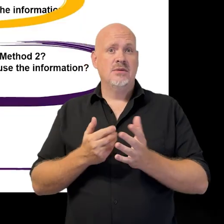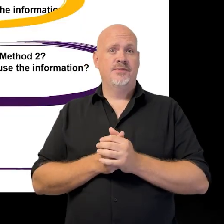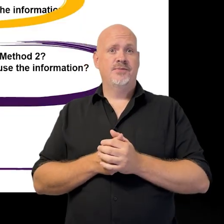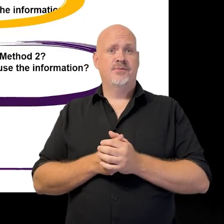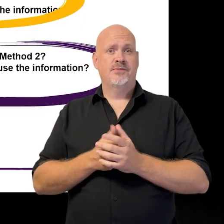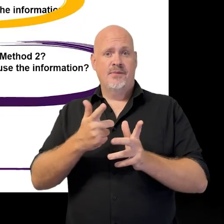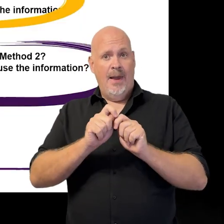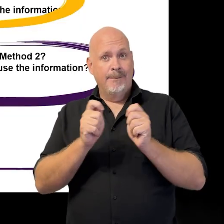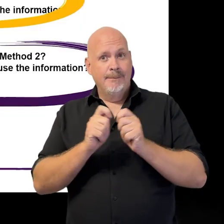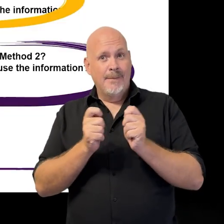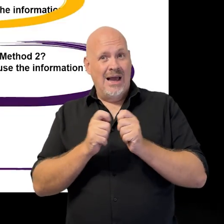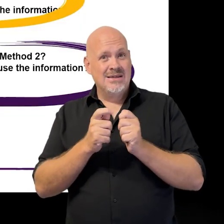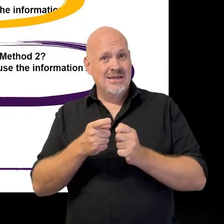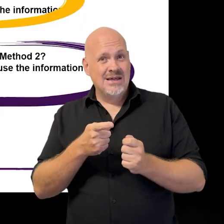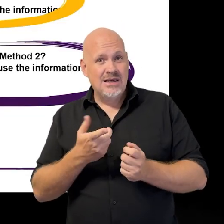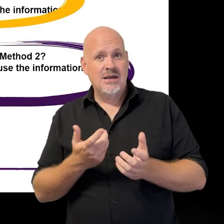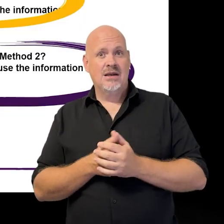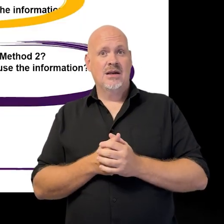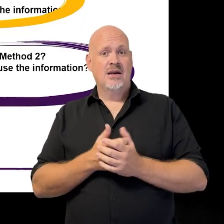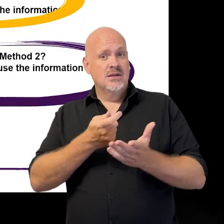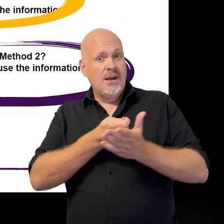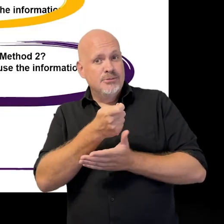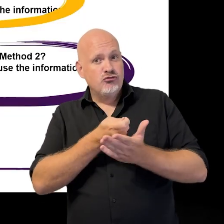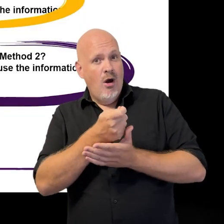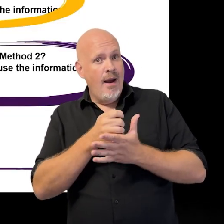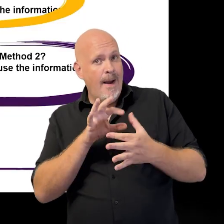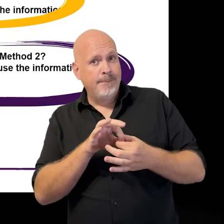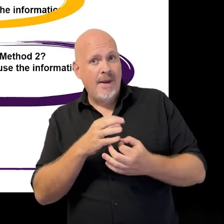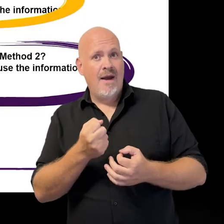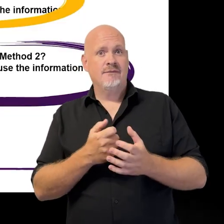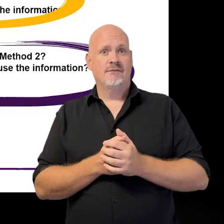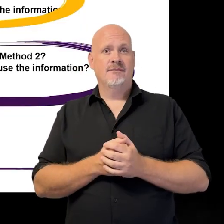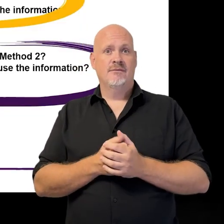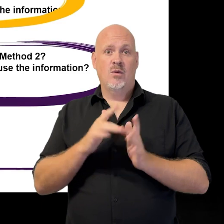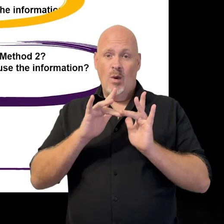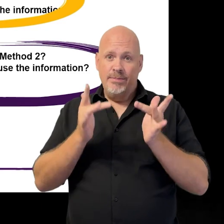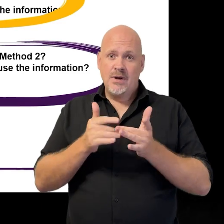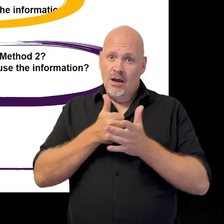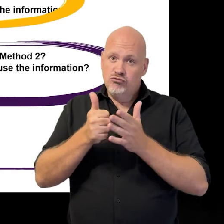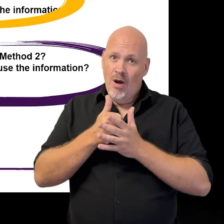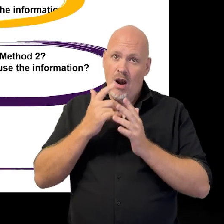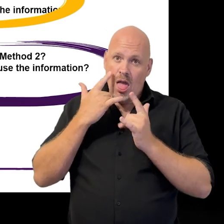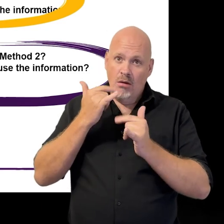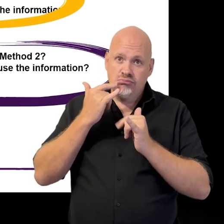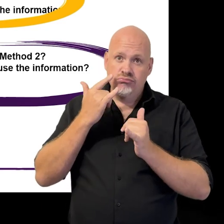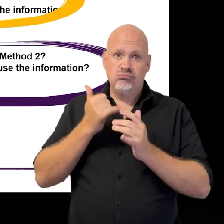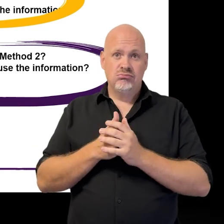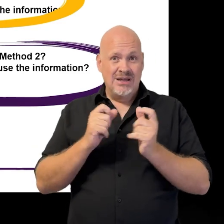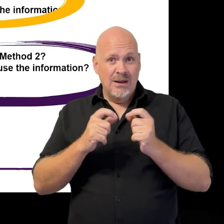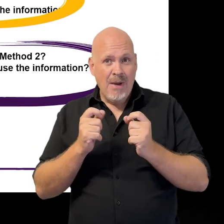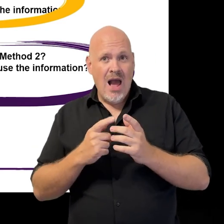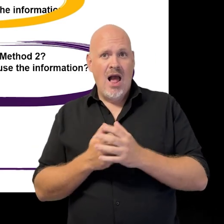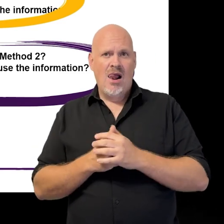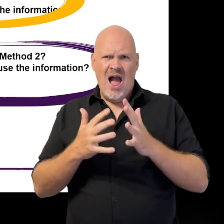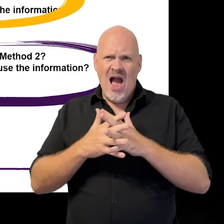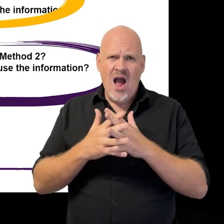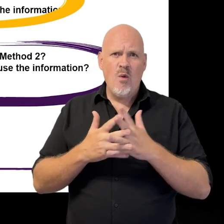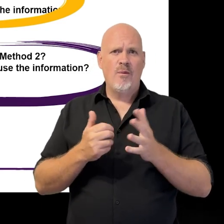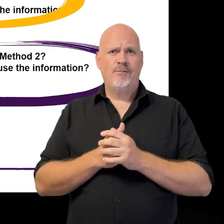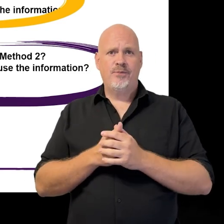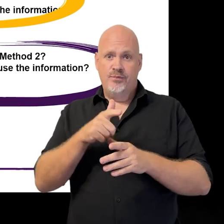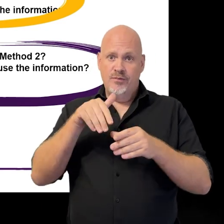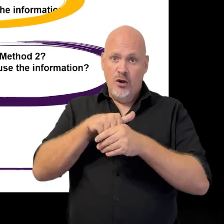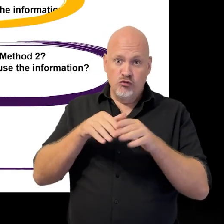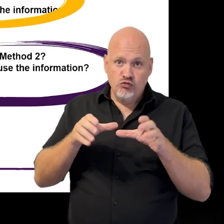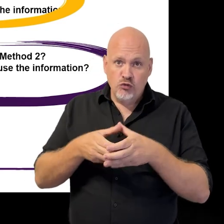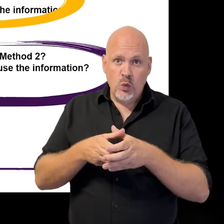to a podcast? Do you access a magazine? Do you subscribe to something? Do you check a website